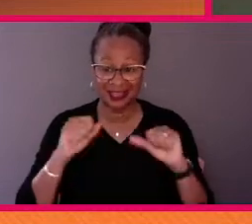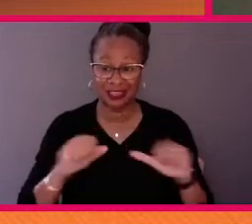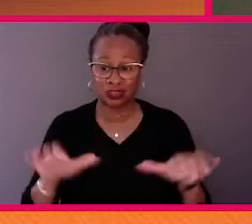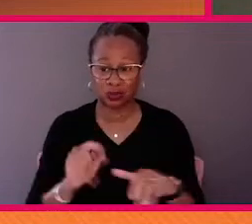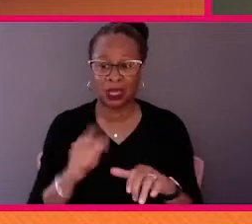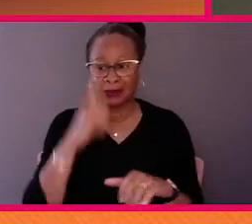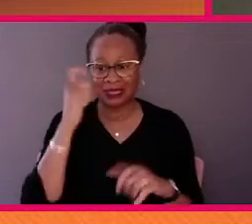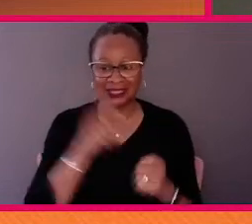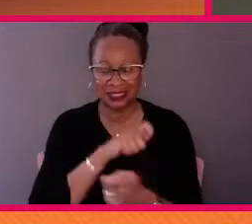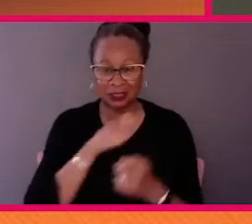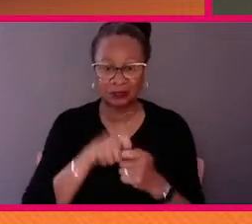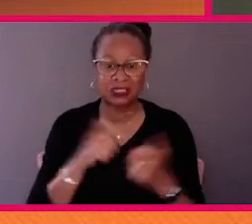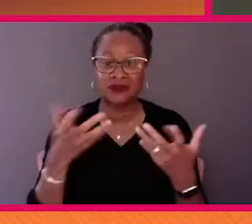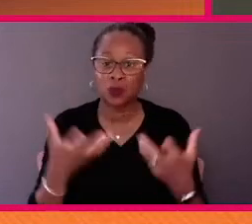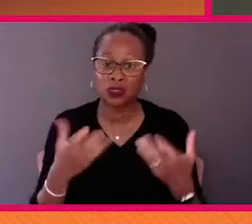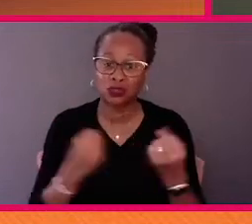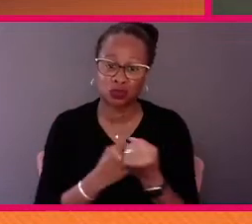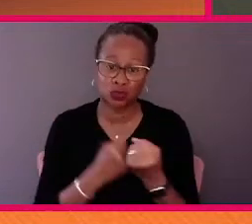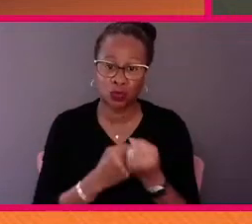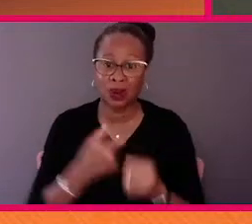to support